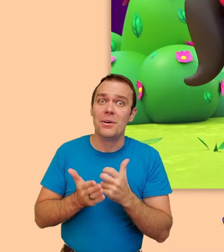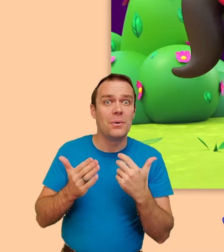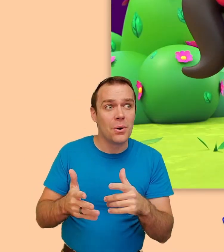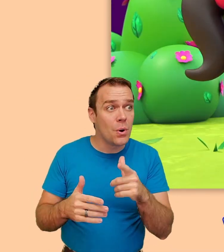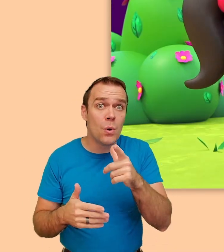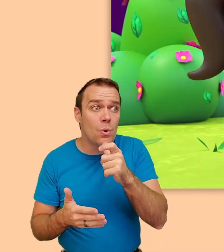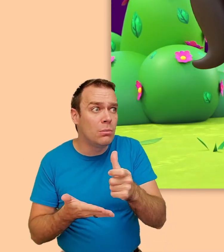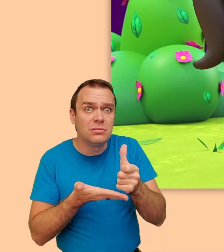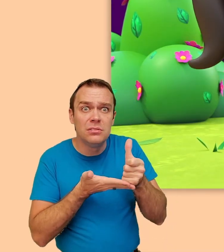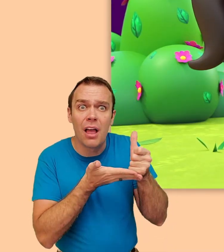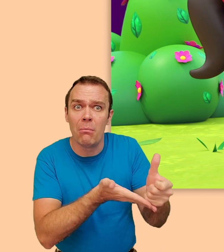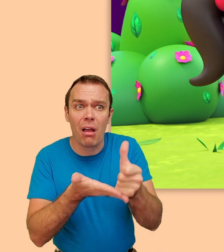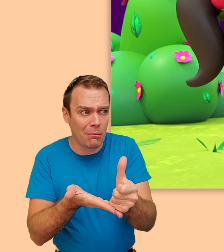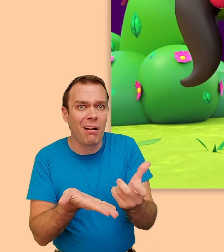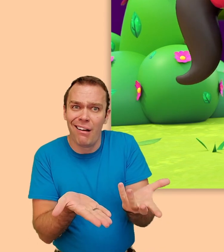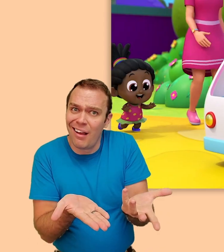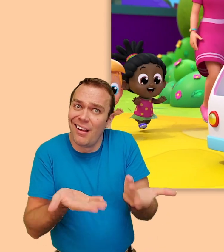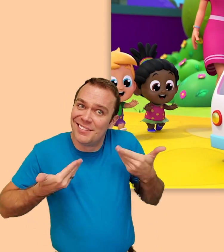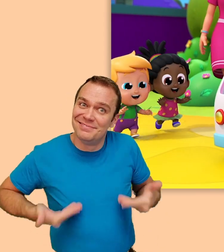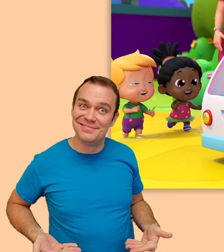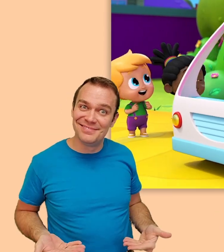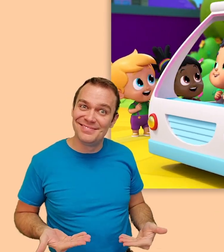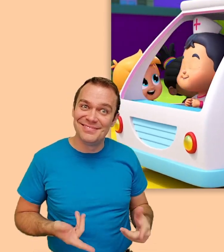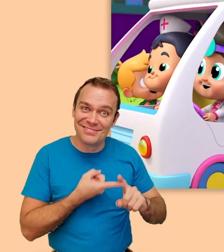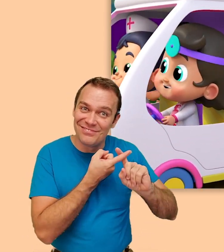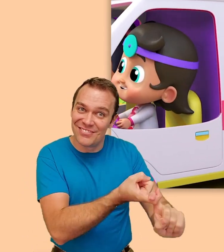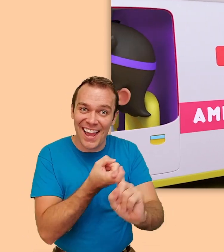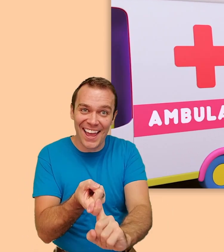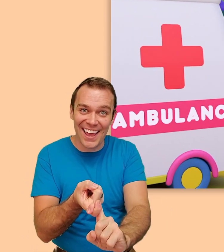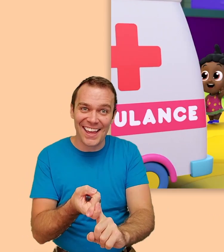who wouldn't stop to help a friend? Indeed.